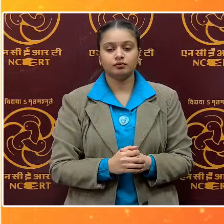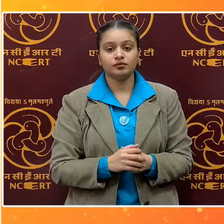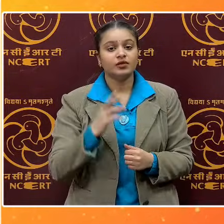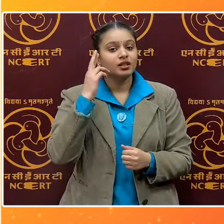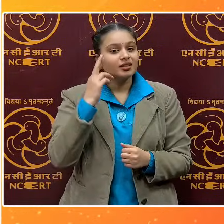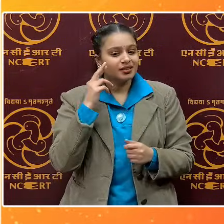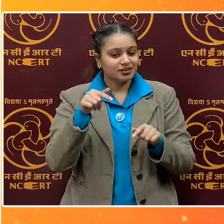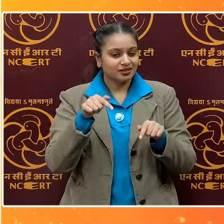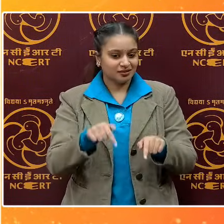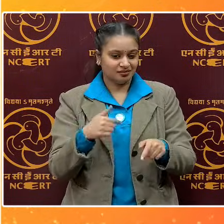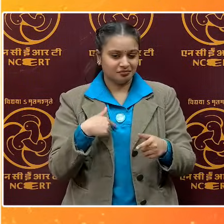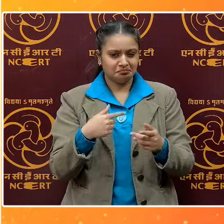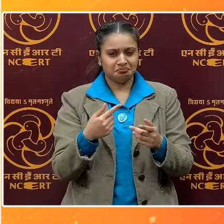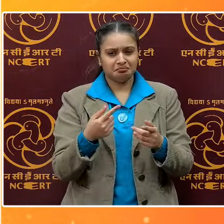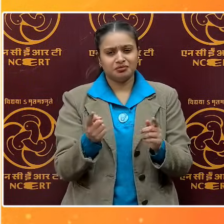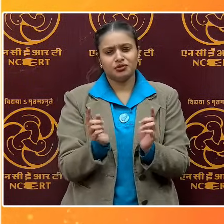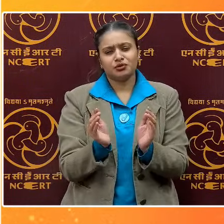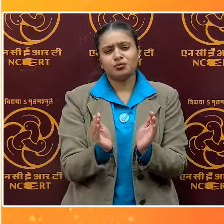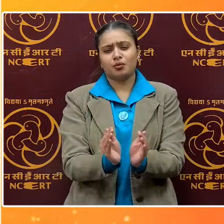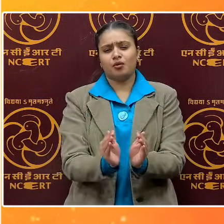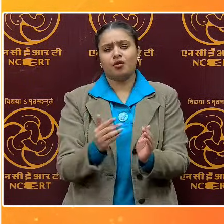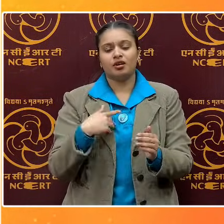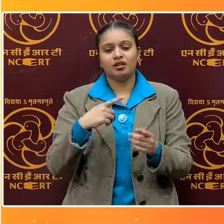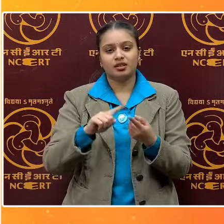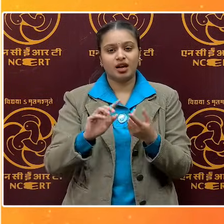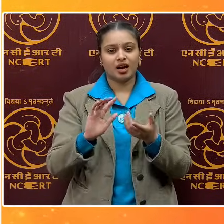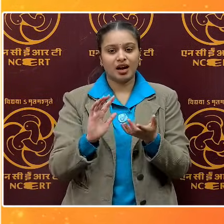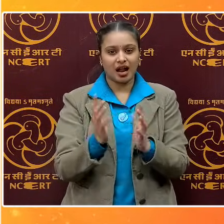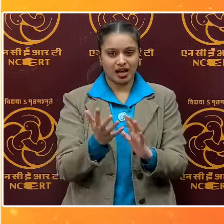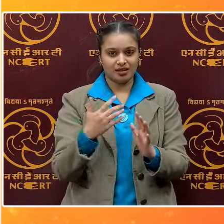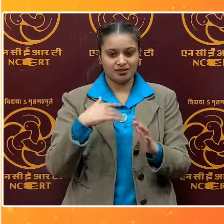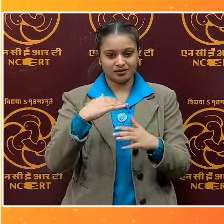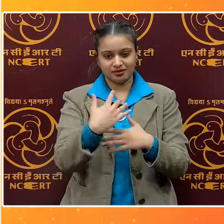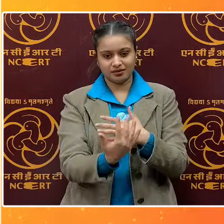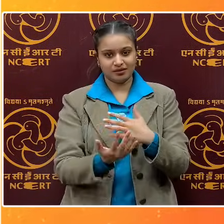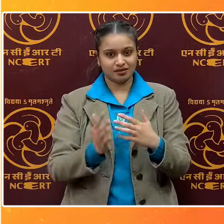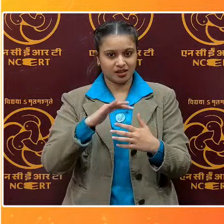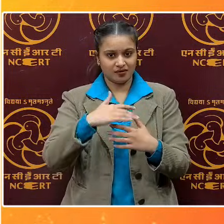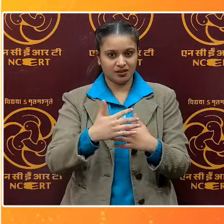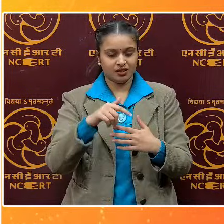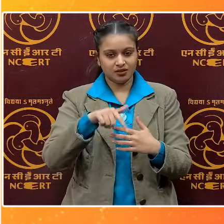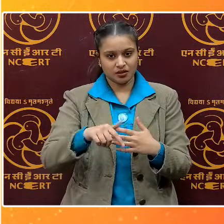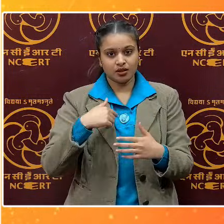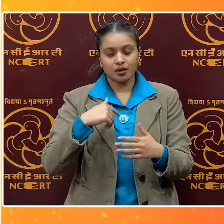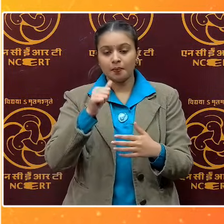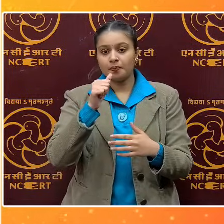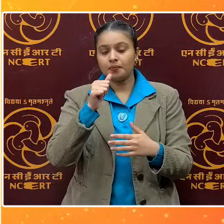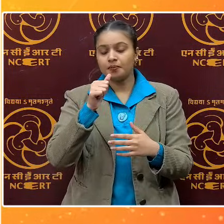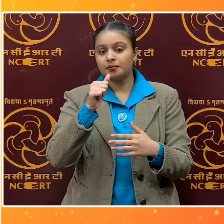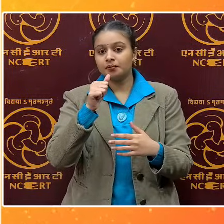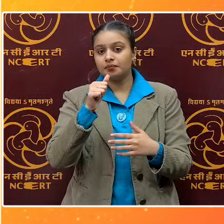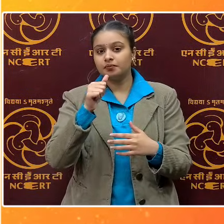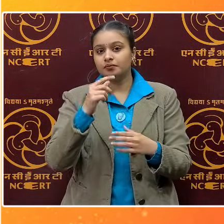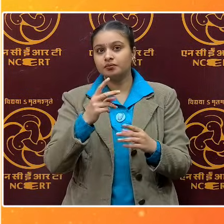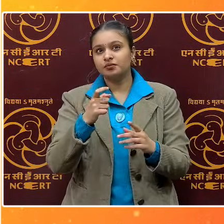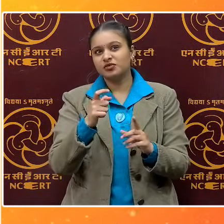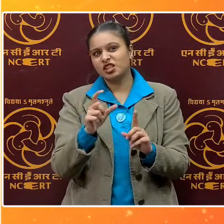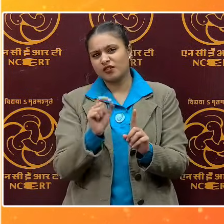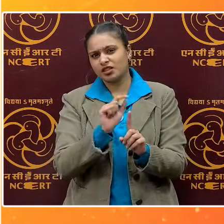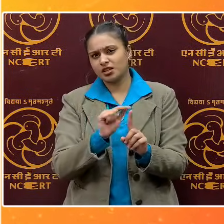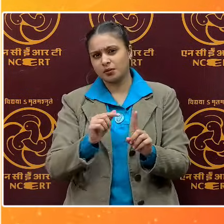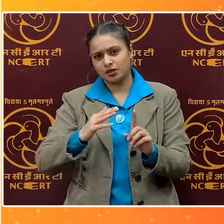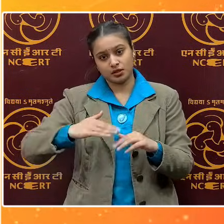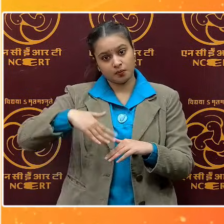because very small amount of Earth's surface, it is covered, more than 70%